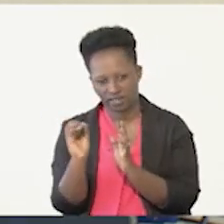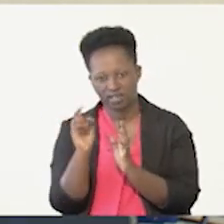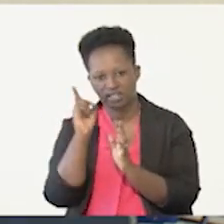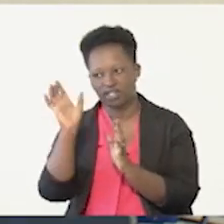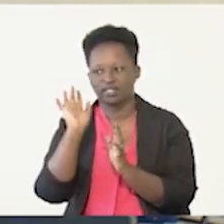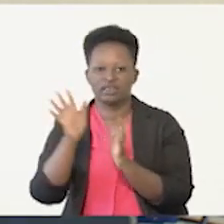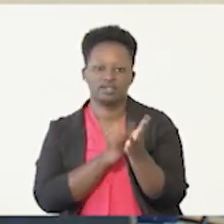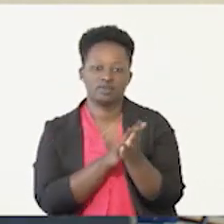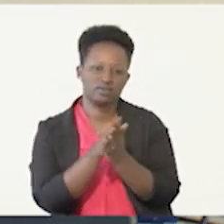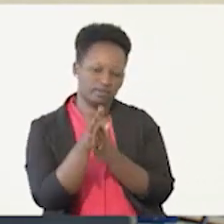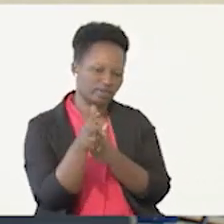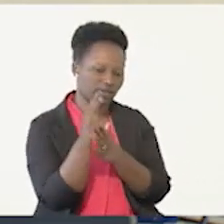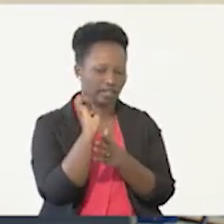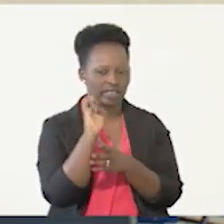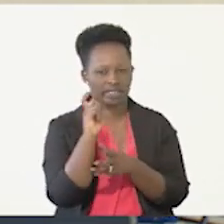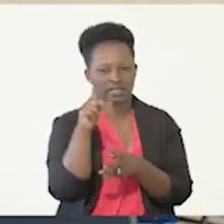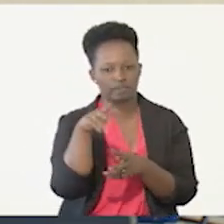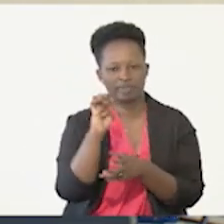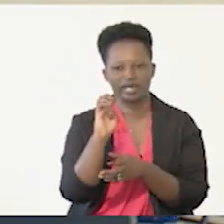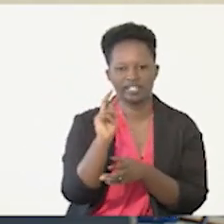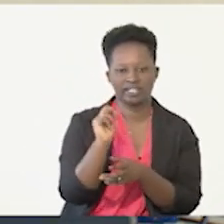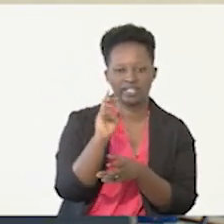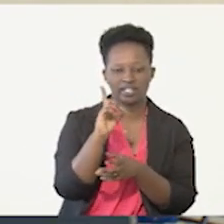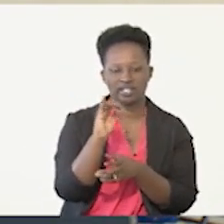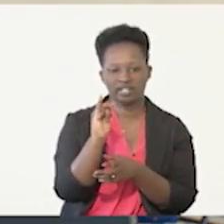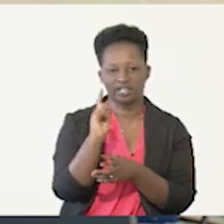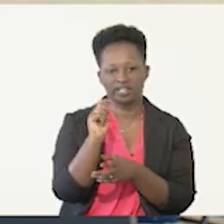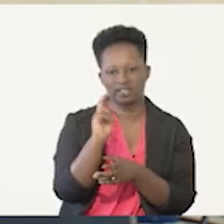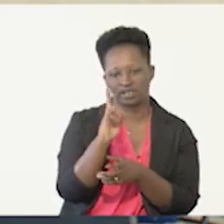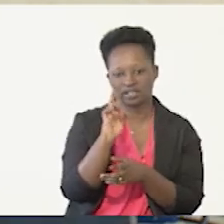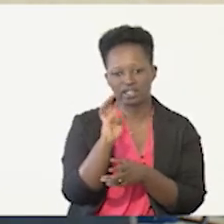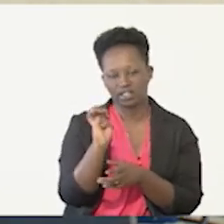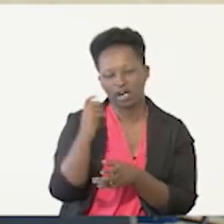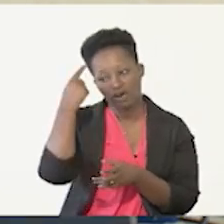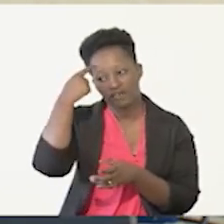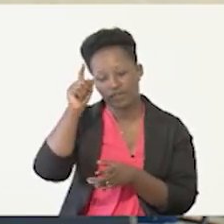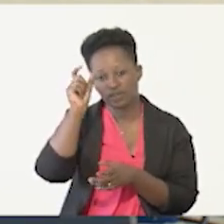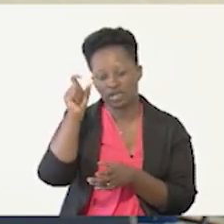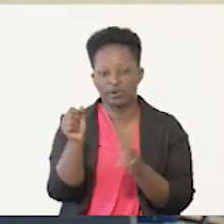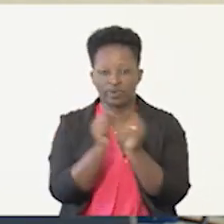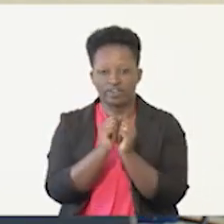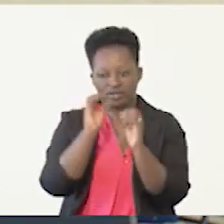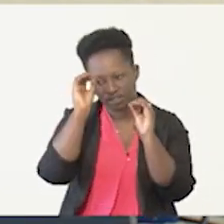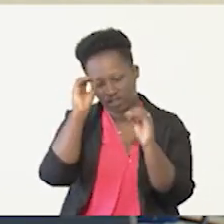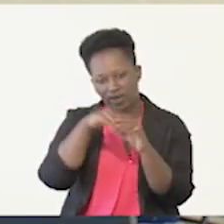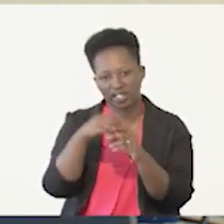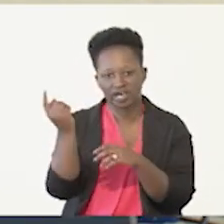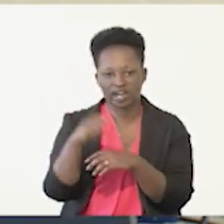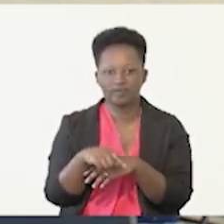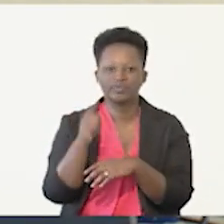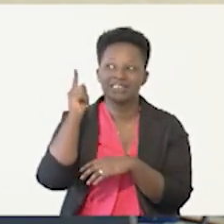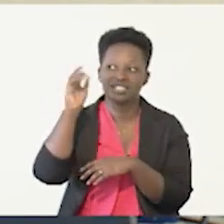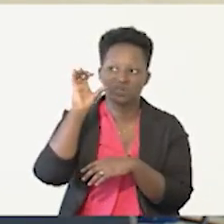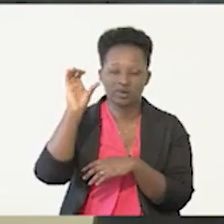his consumption expenditure for someone with 0 income. That's why from this equation, this constant, we term